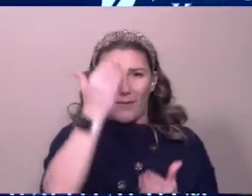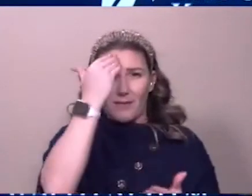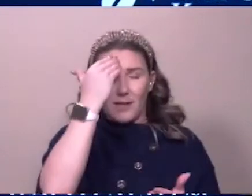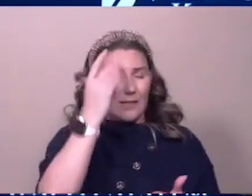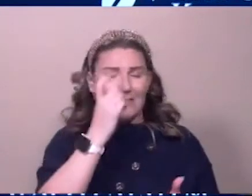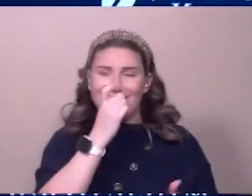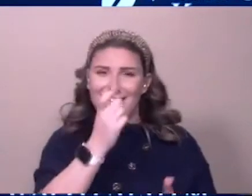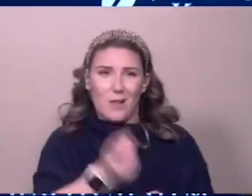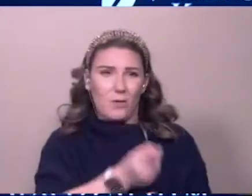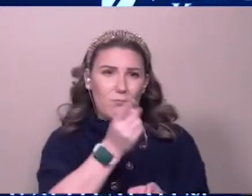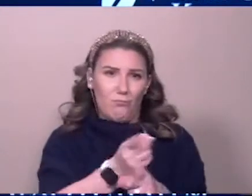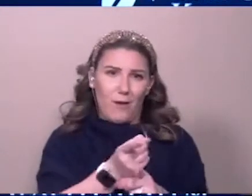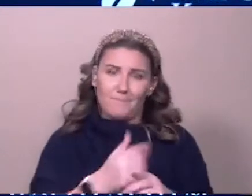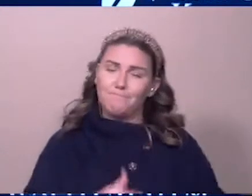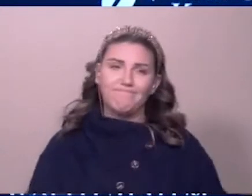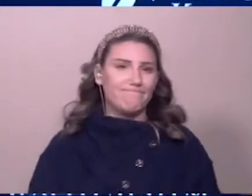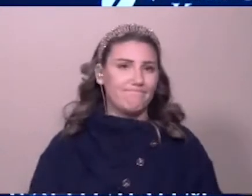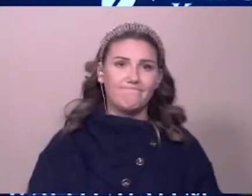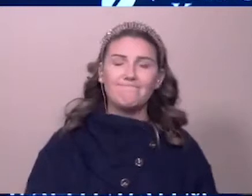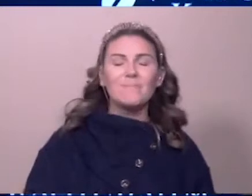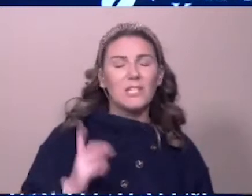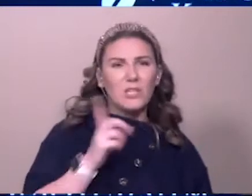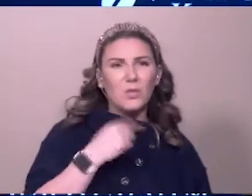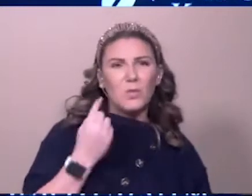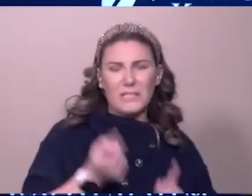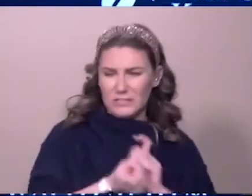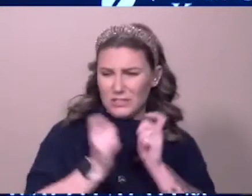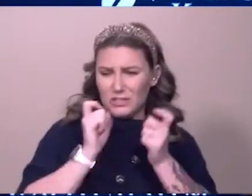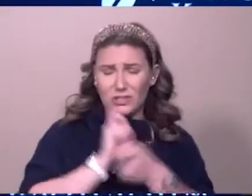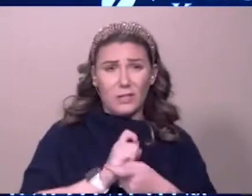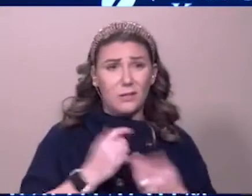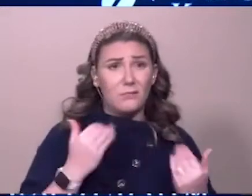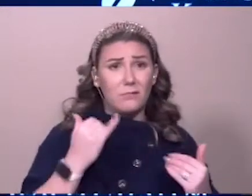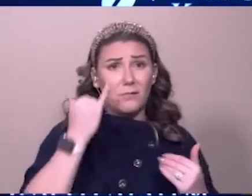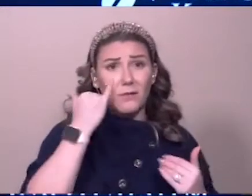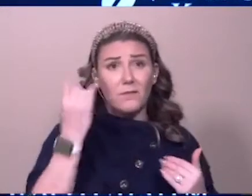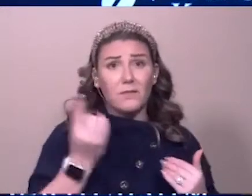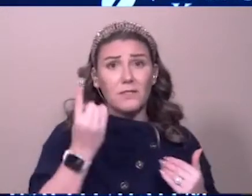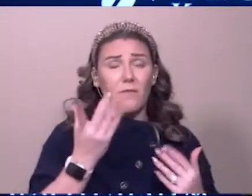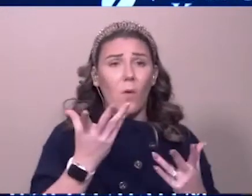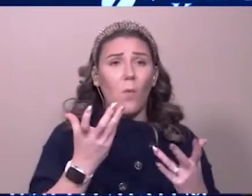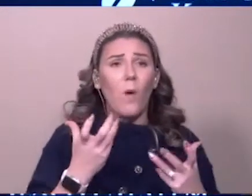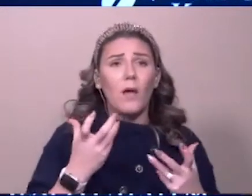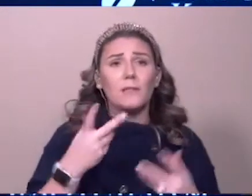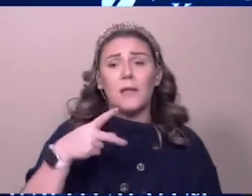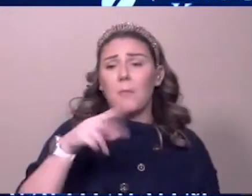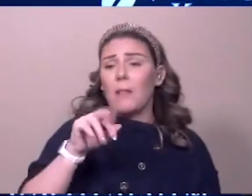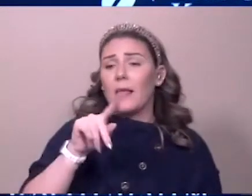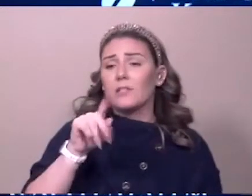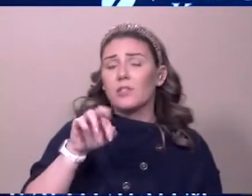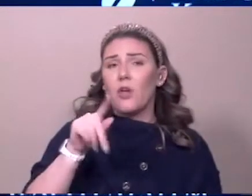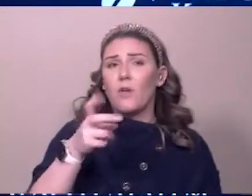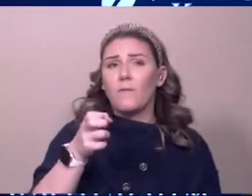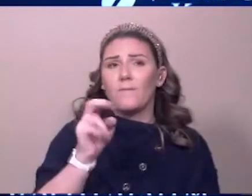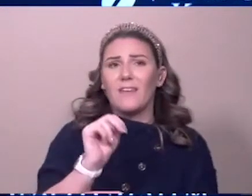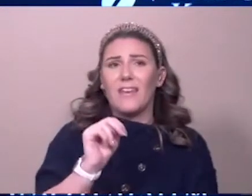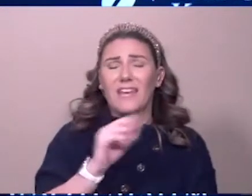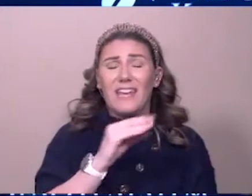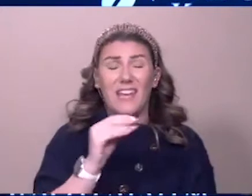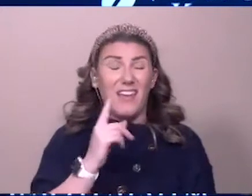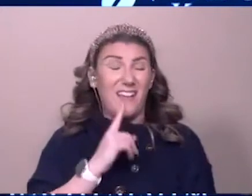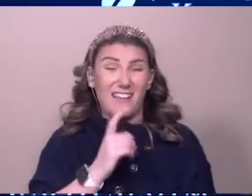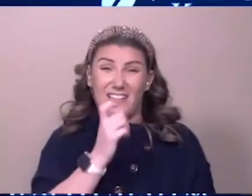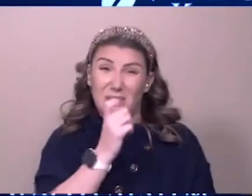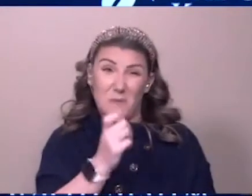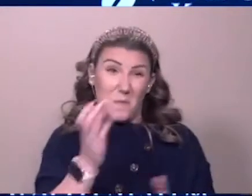right risk, the risk shift. Because if somebody really wants Paxlovid and hydroxychloroquine, I don't recommend it, and our health system generally